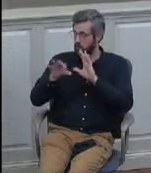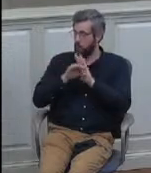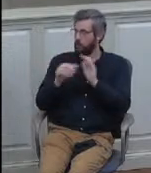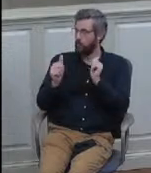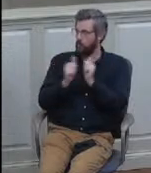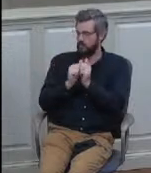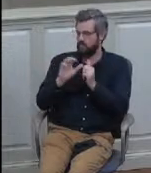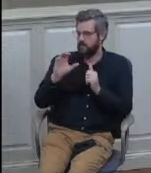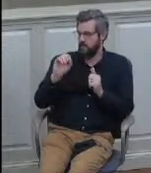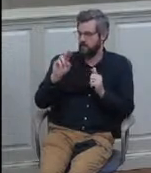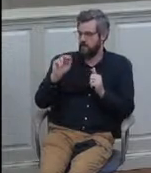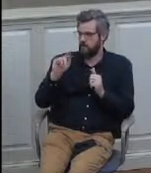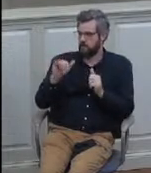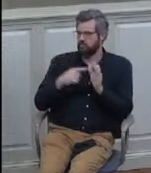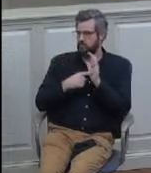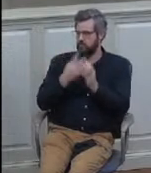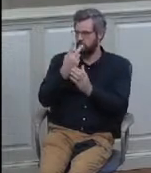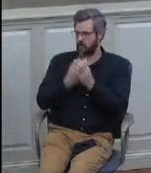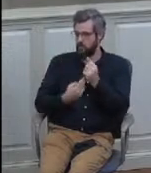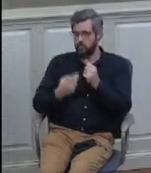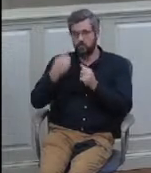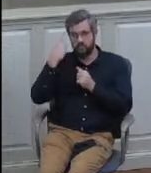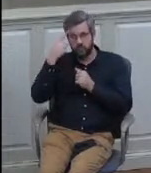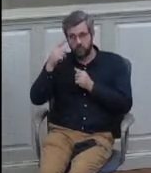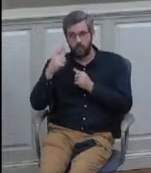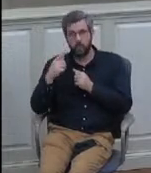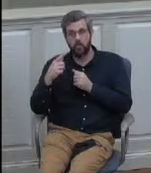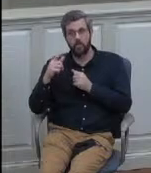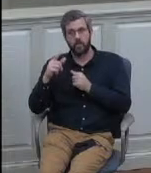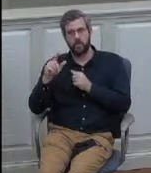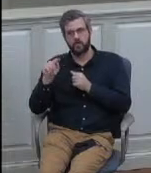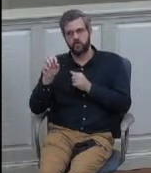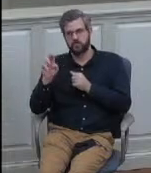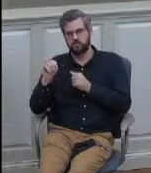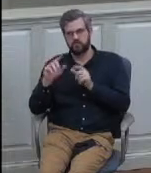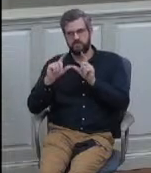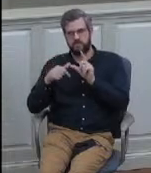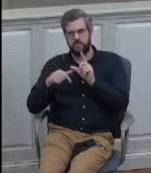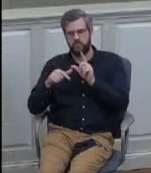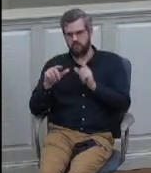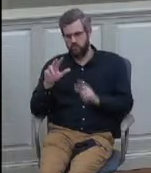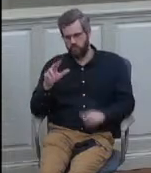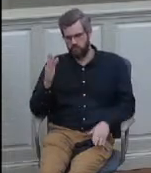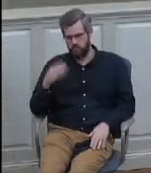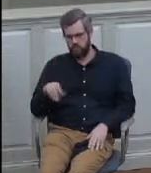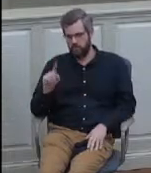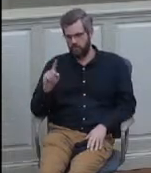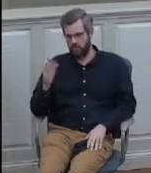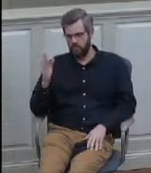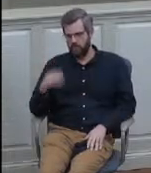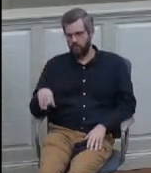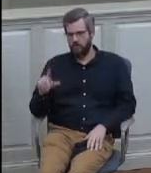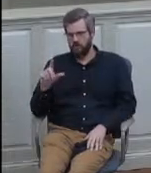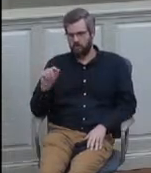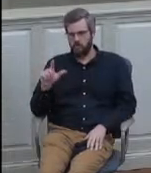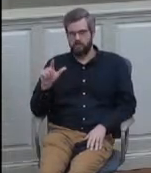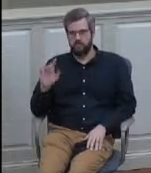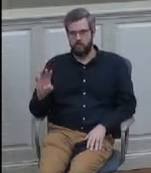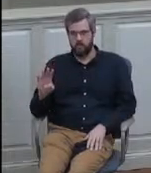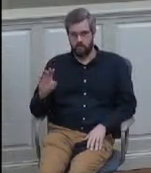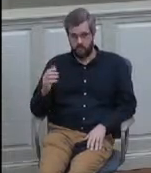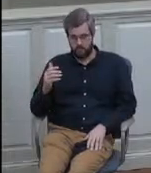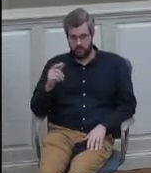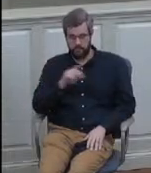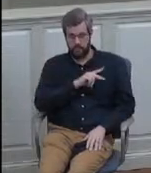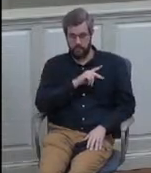county for a term that will expire on 3/1/2024. Is there a